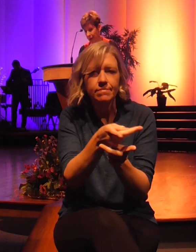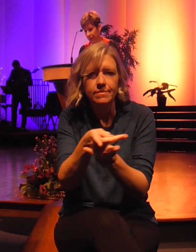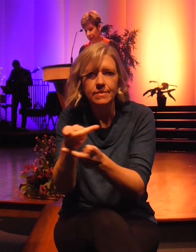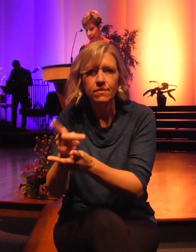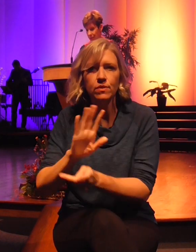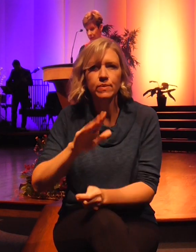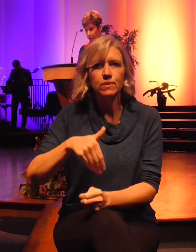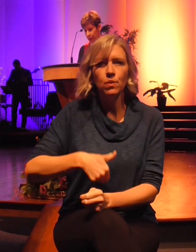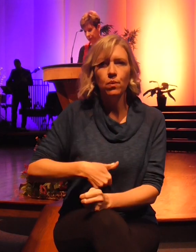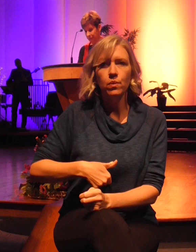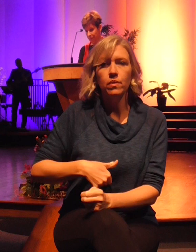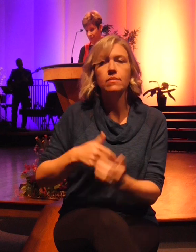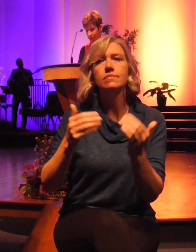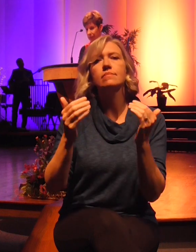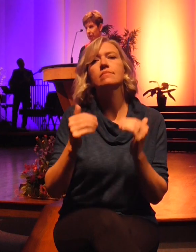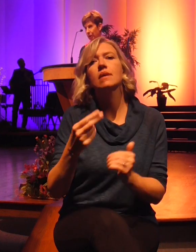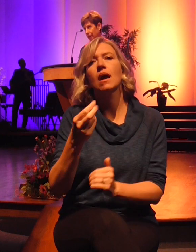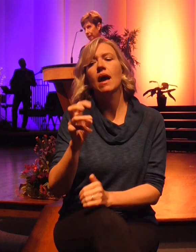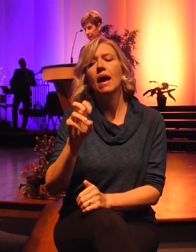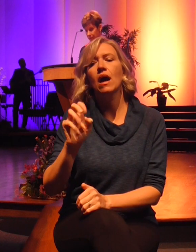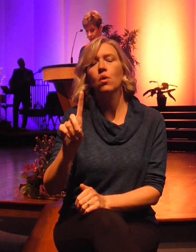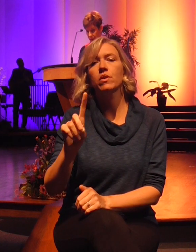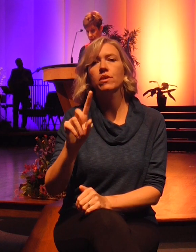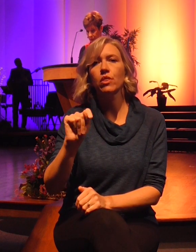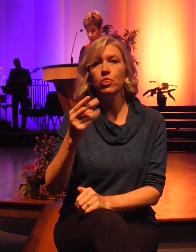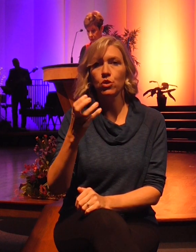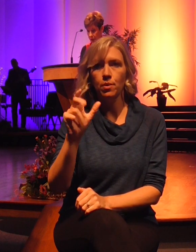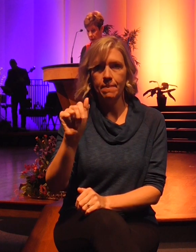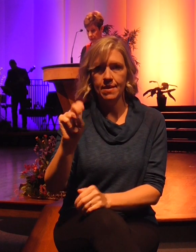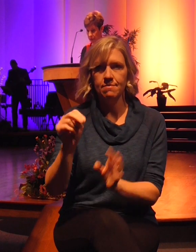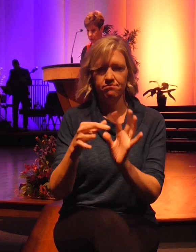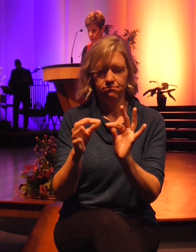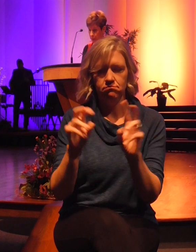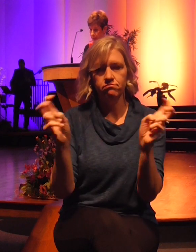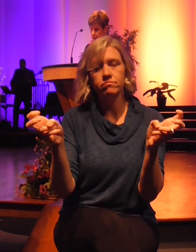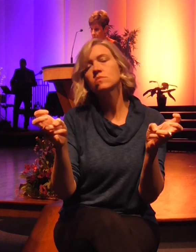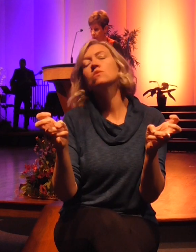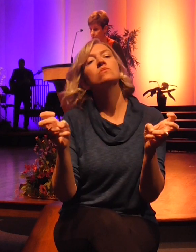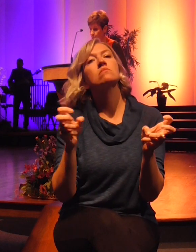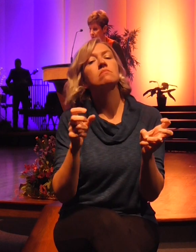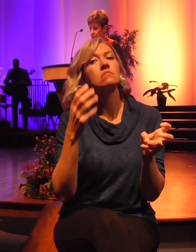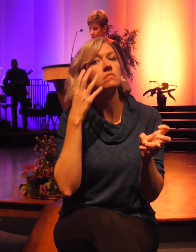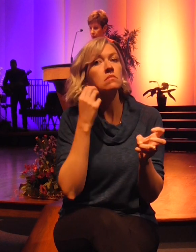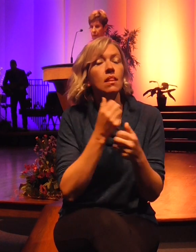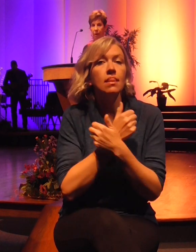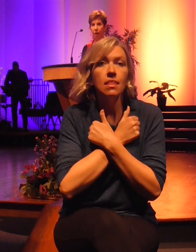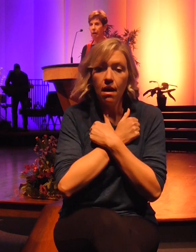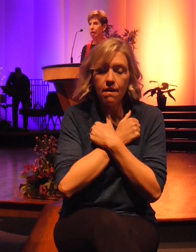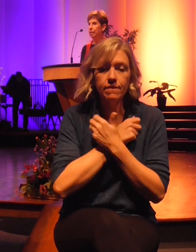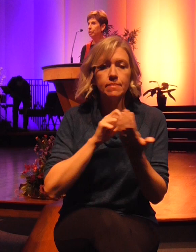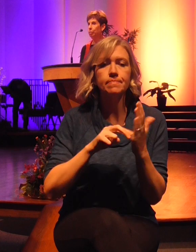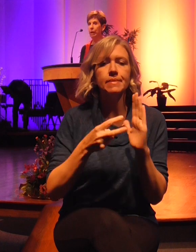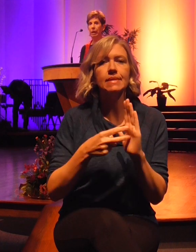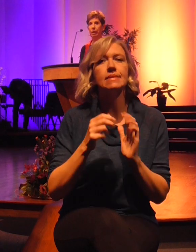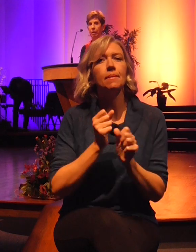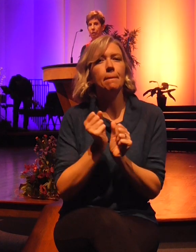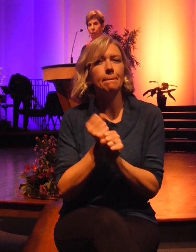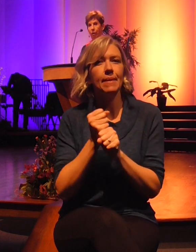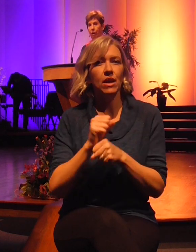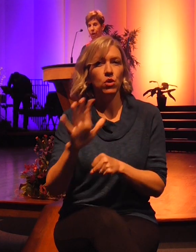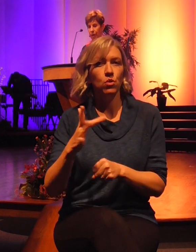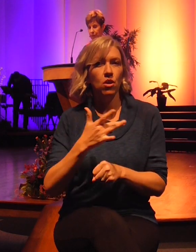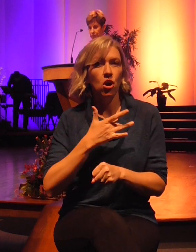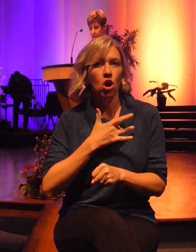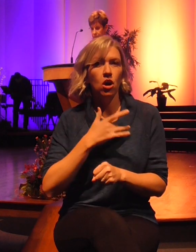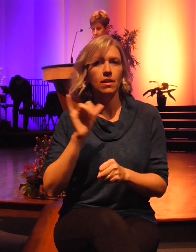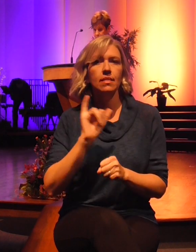from Howard Thurman, he shares, to love is to make of one's heart a swinging